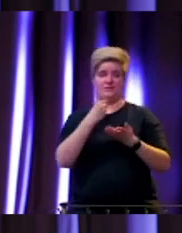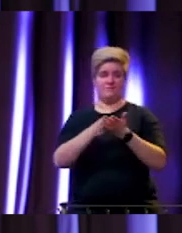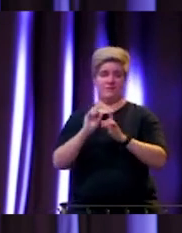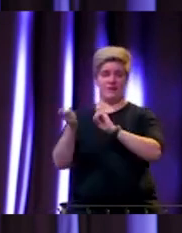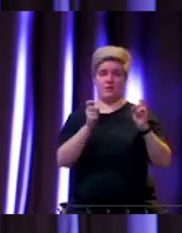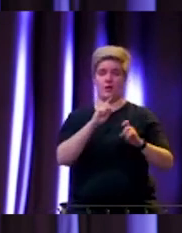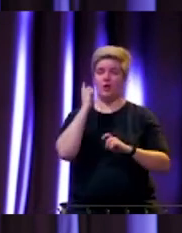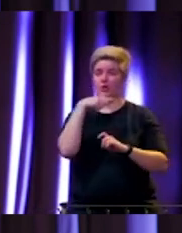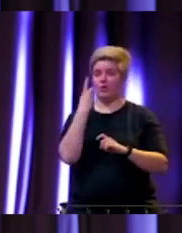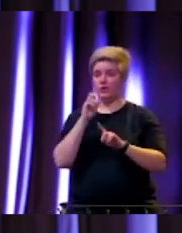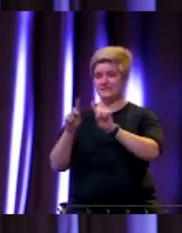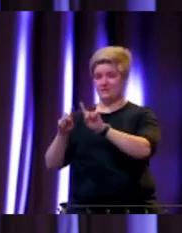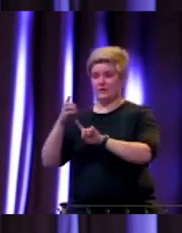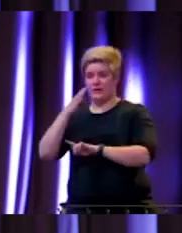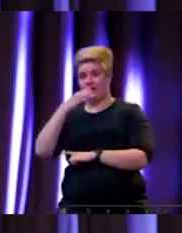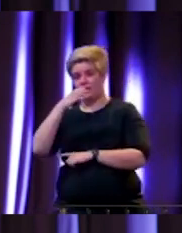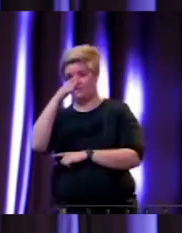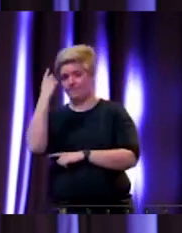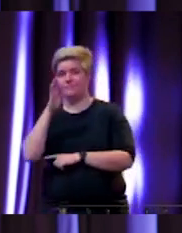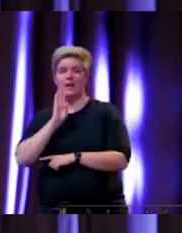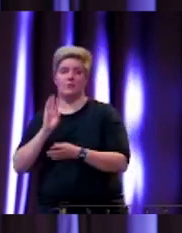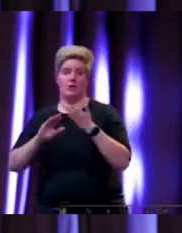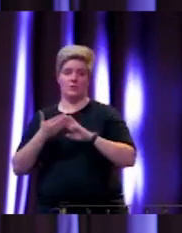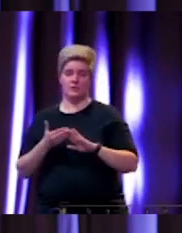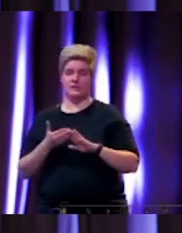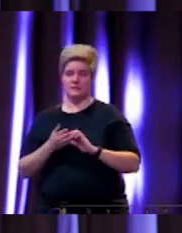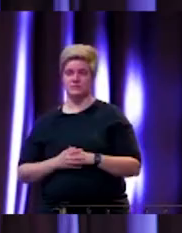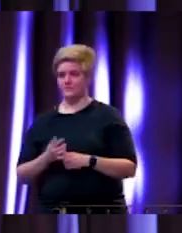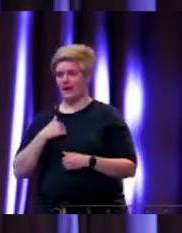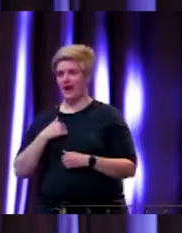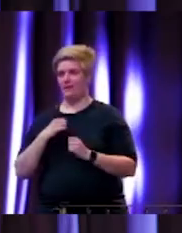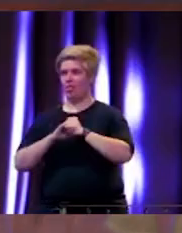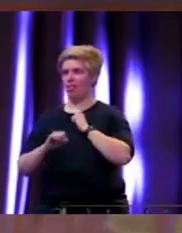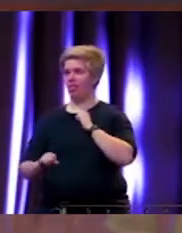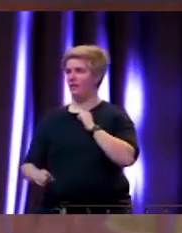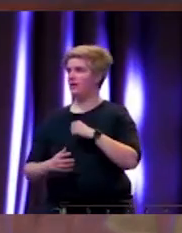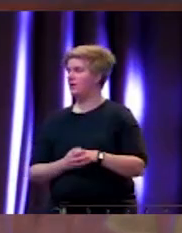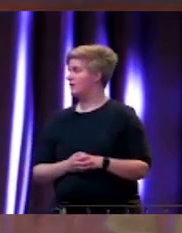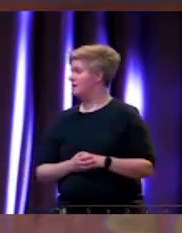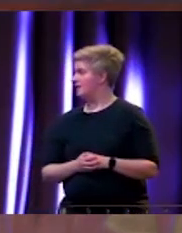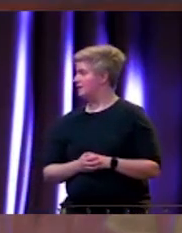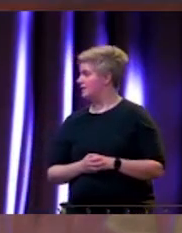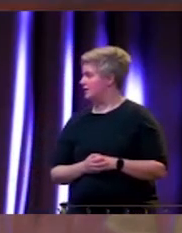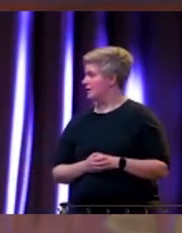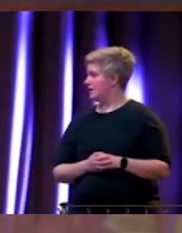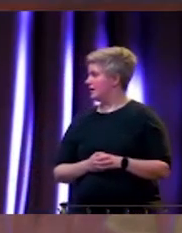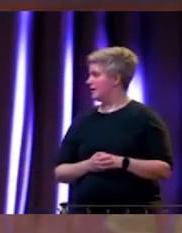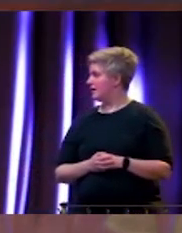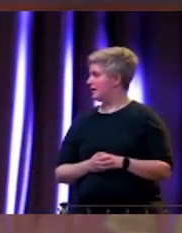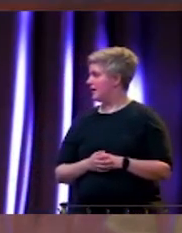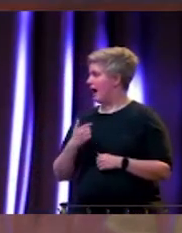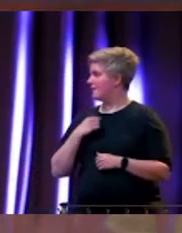different, right, in Black and brown communities. I was at this, you know, I'm gonna talk a little longer than I thought I was.